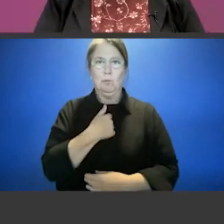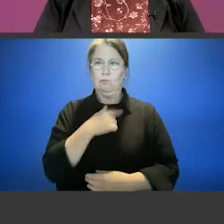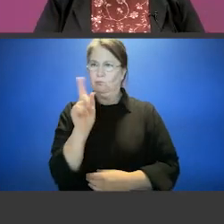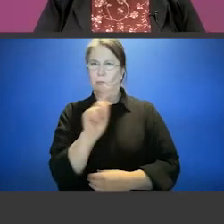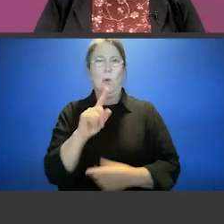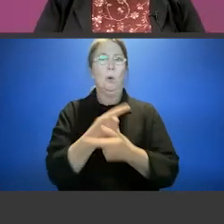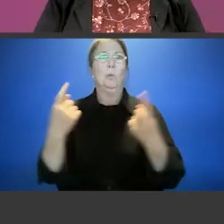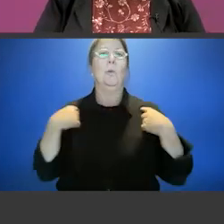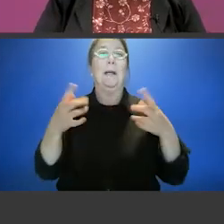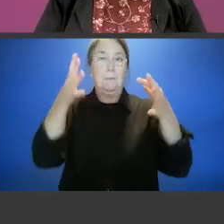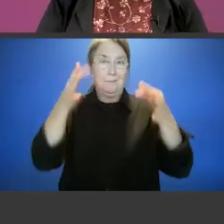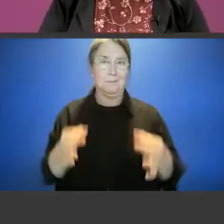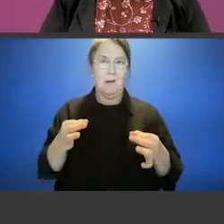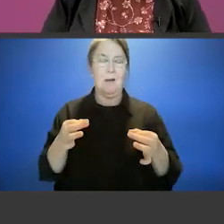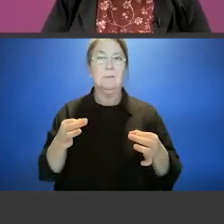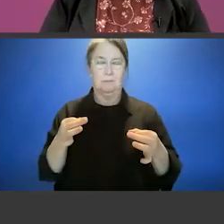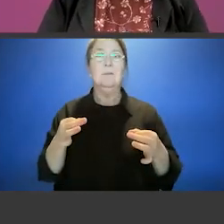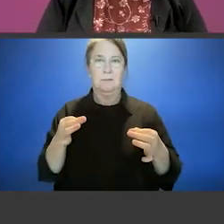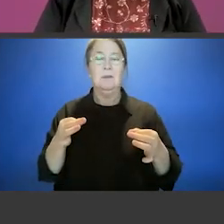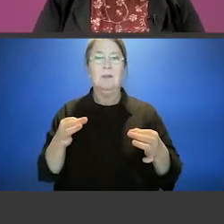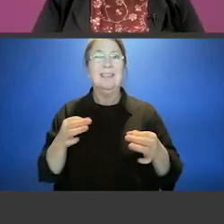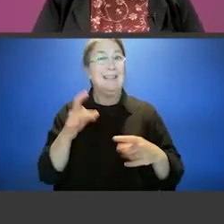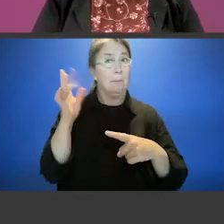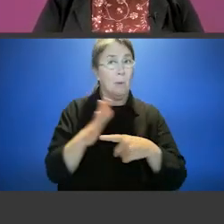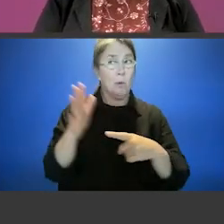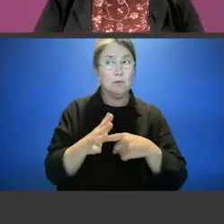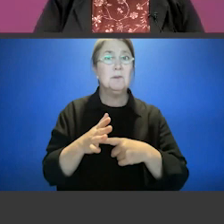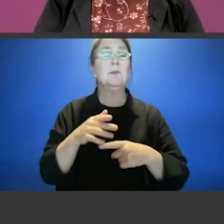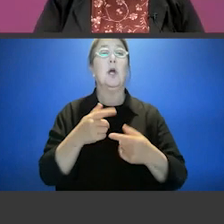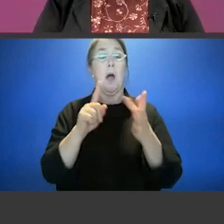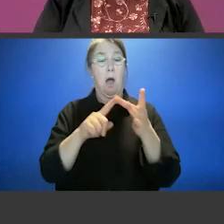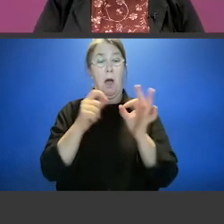complaint. It is important to understand IBAC only